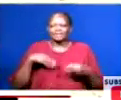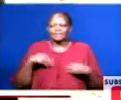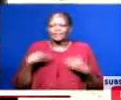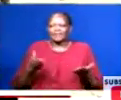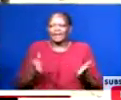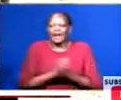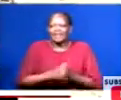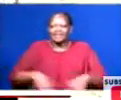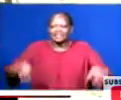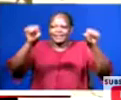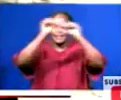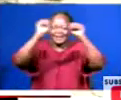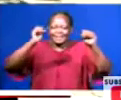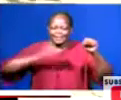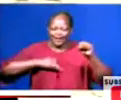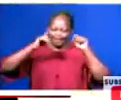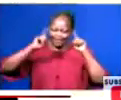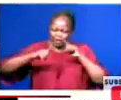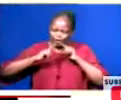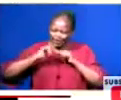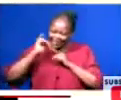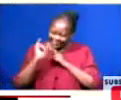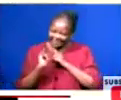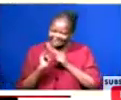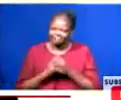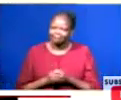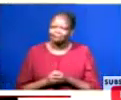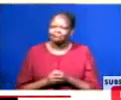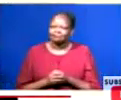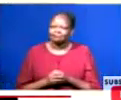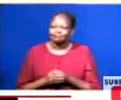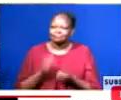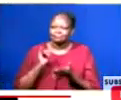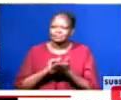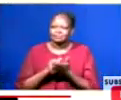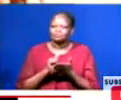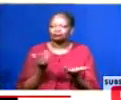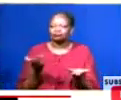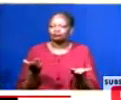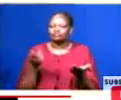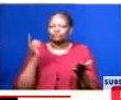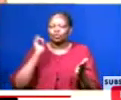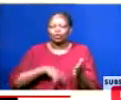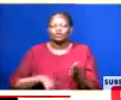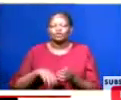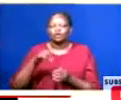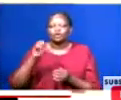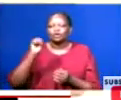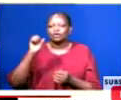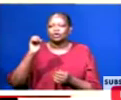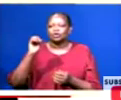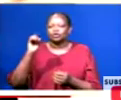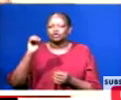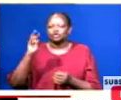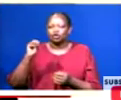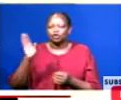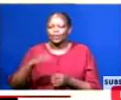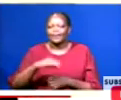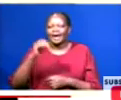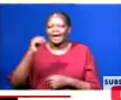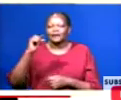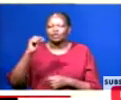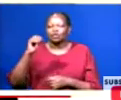wetu lazima pia ongelee hili jambo. Hivyo ndivyo ilikuwa Sodom na Gomora. Sodom na Gomora ikaangamizwa. Na